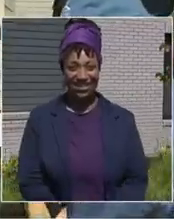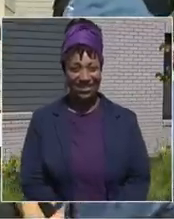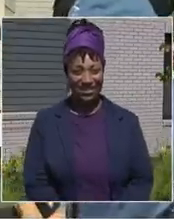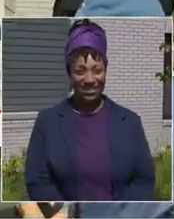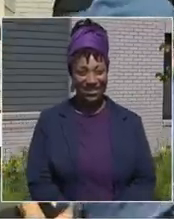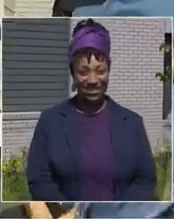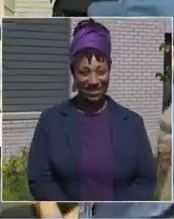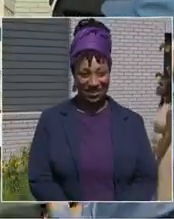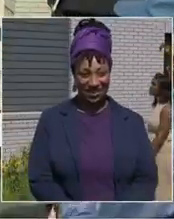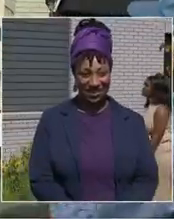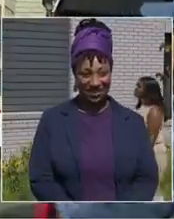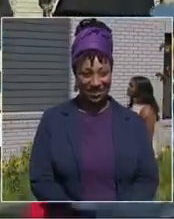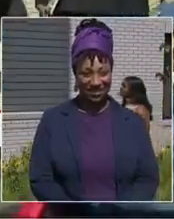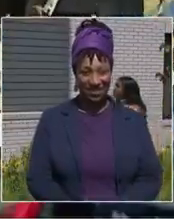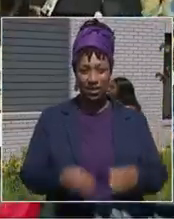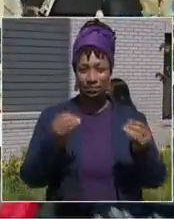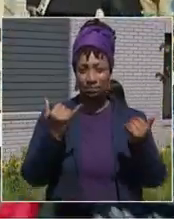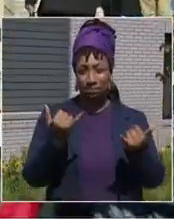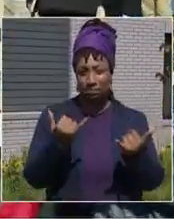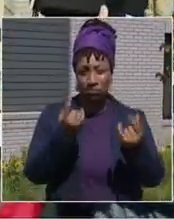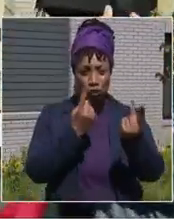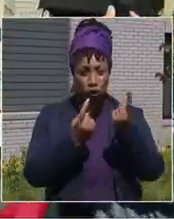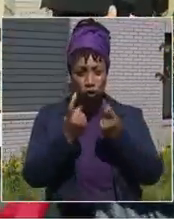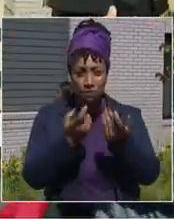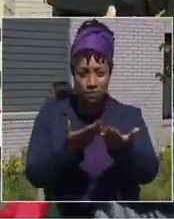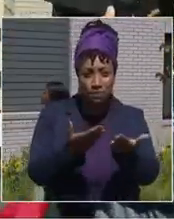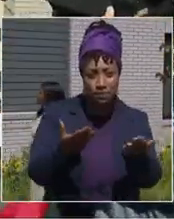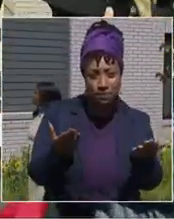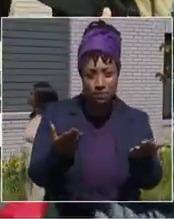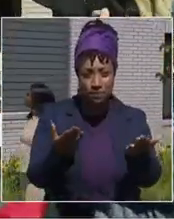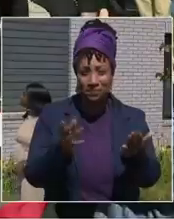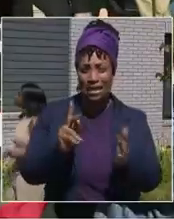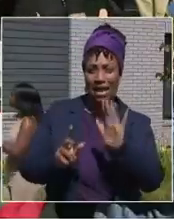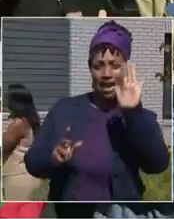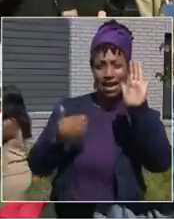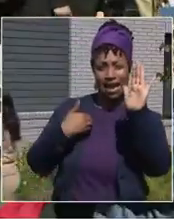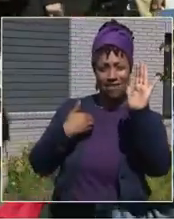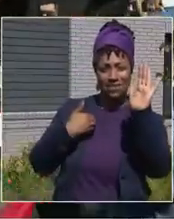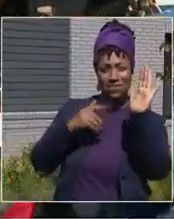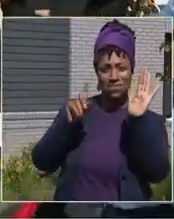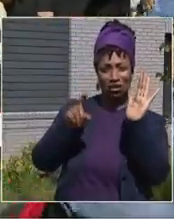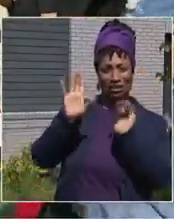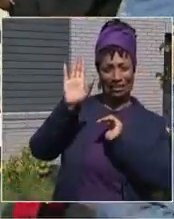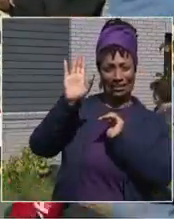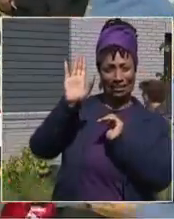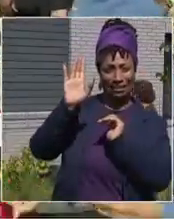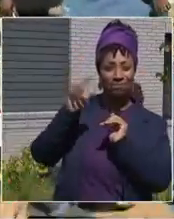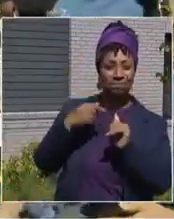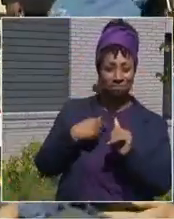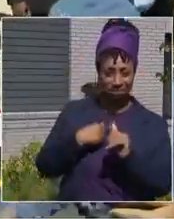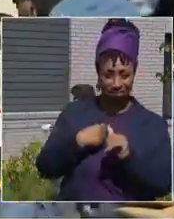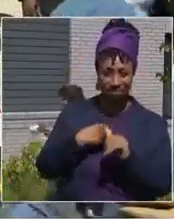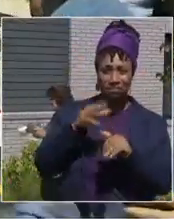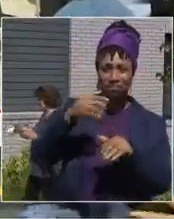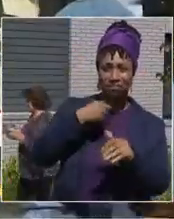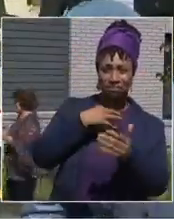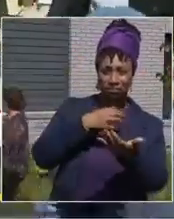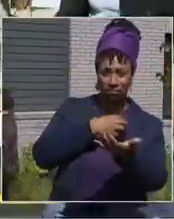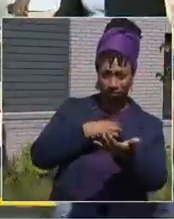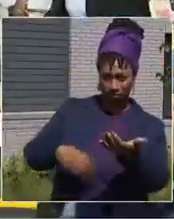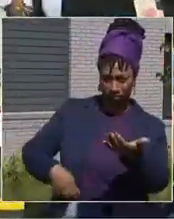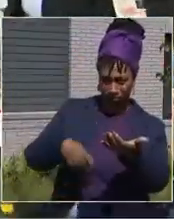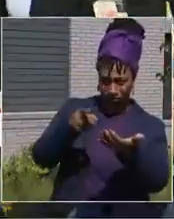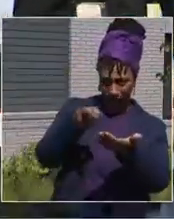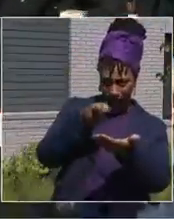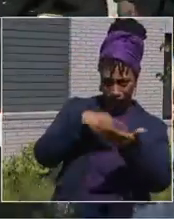Okay, it can take a few questions. Questions. Yep. Mayor, next week an important vote coming up. Sorry, No, you're I good. can't